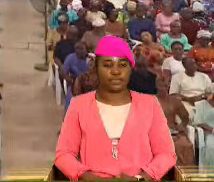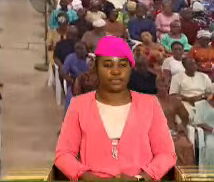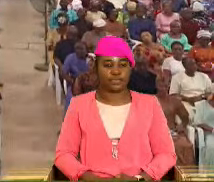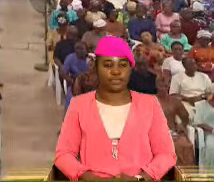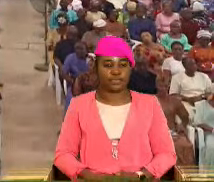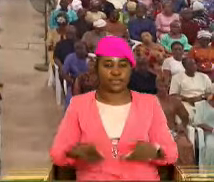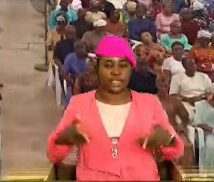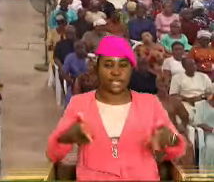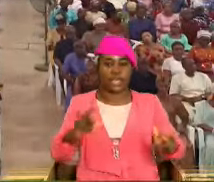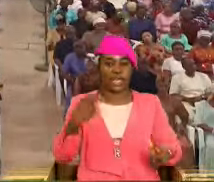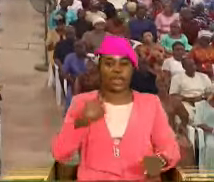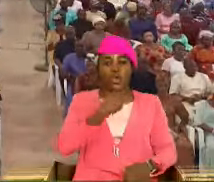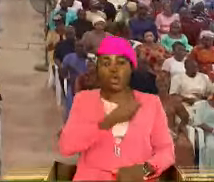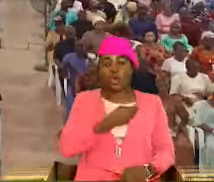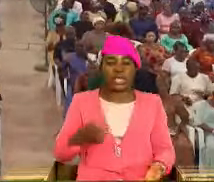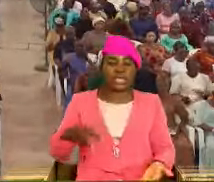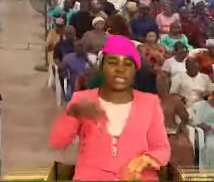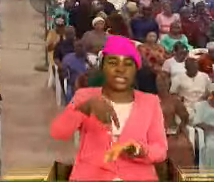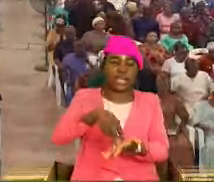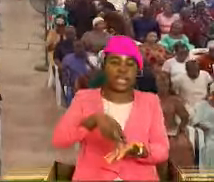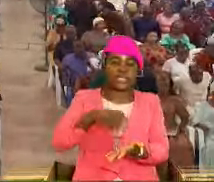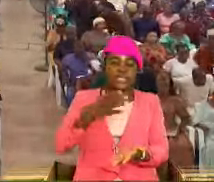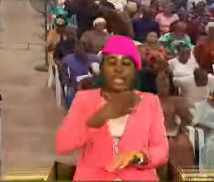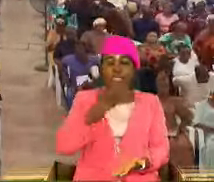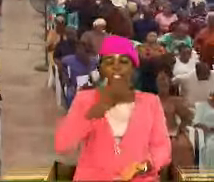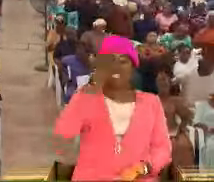let us rise up shout hallelujah